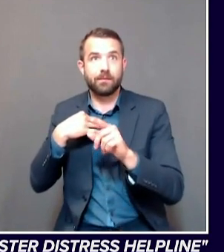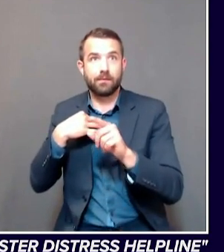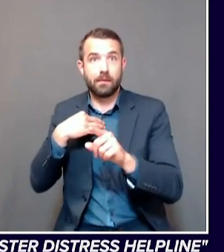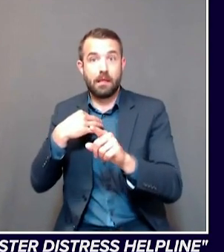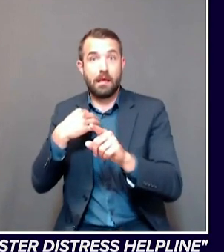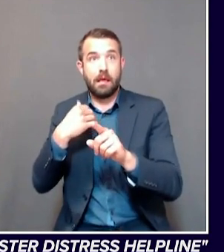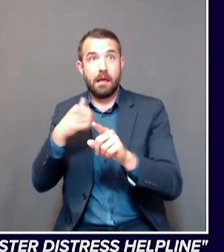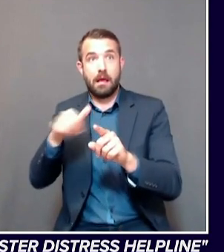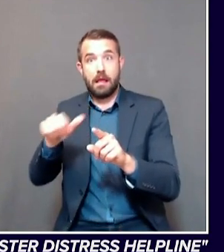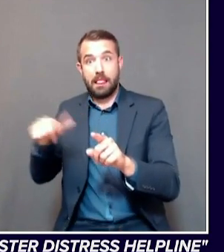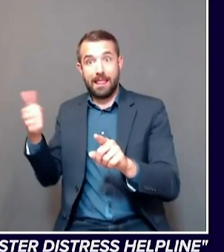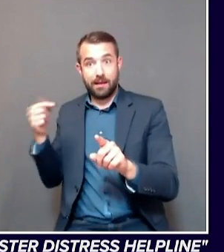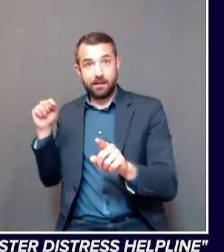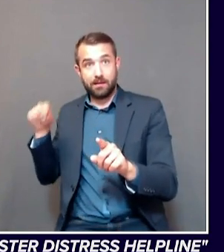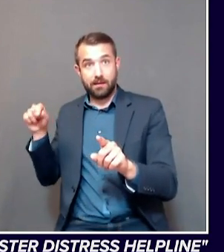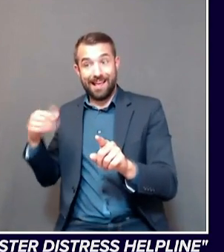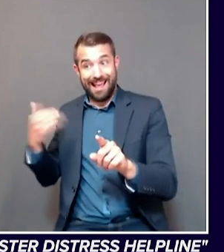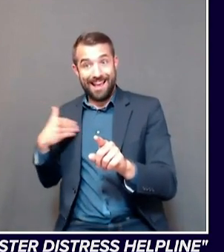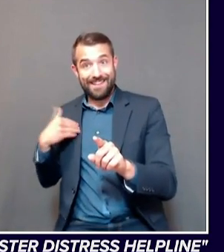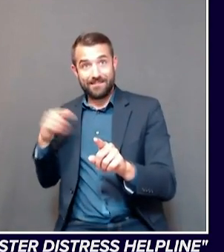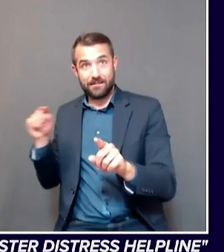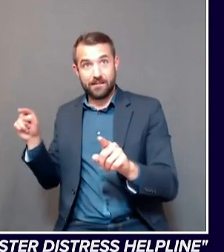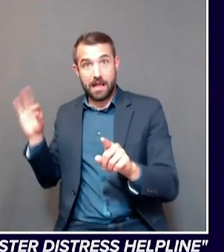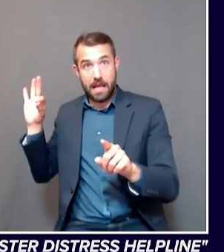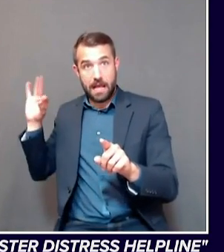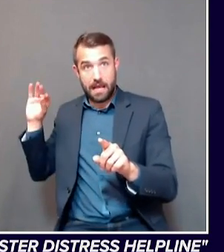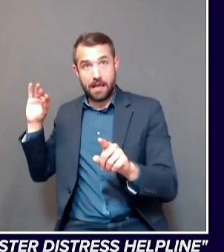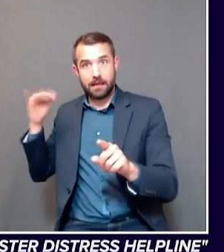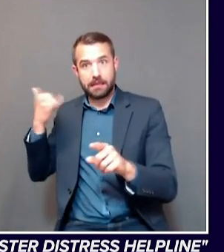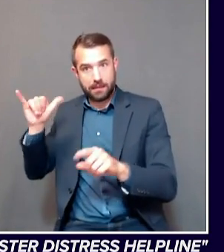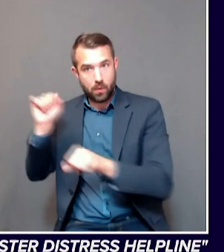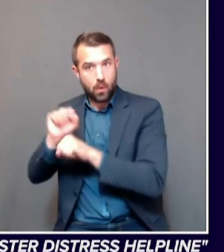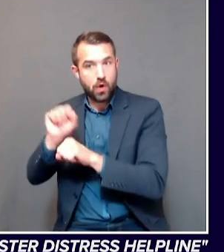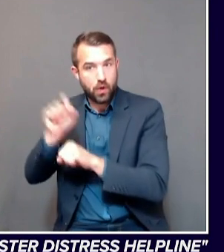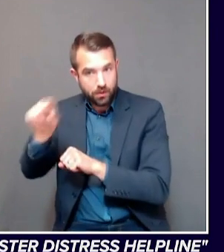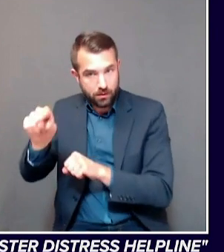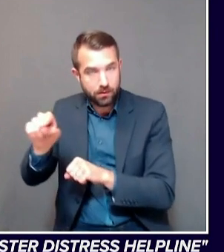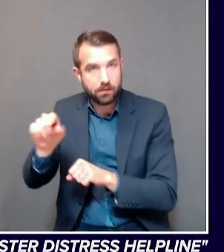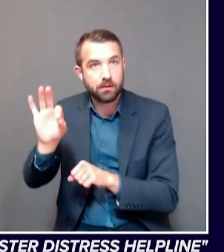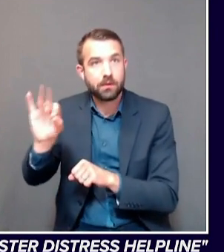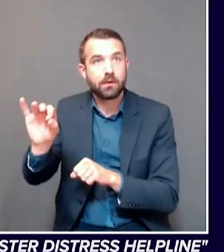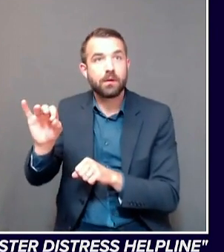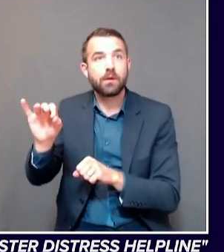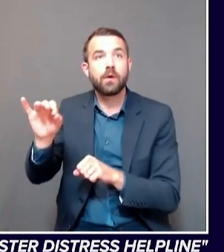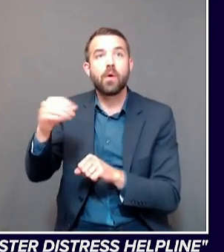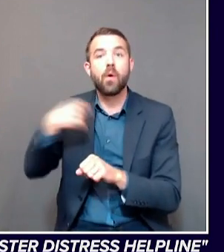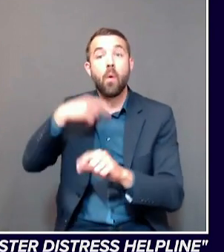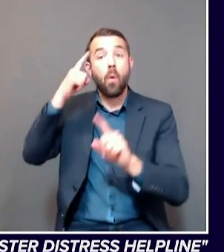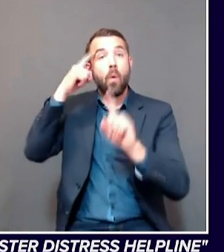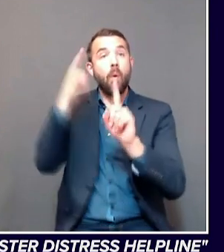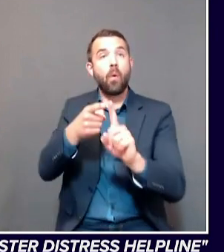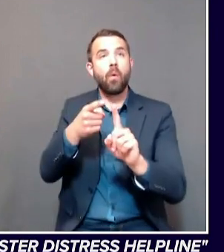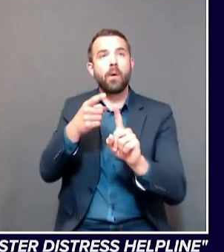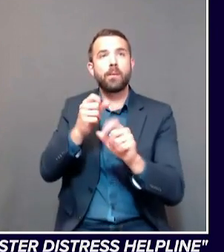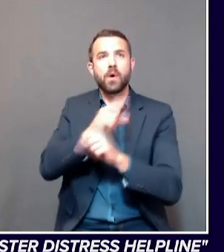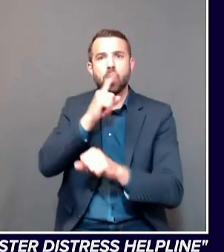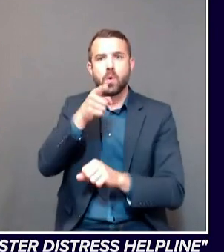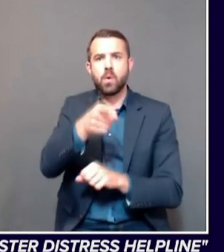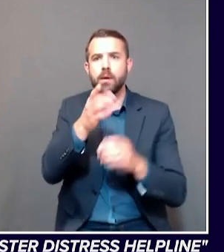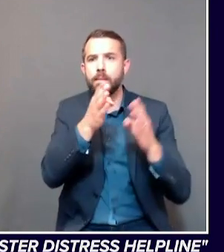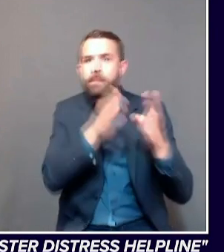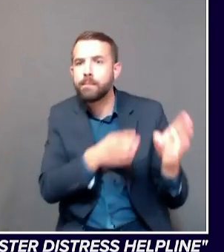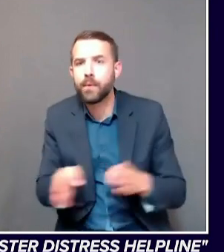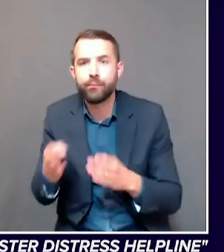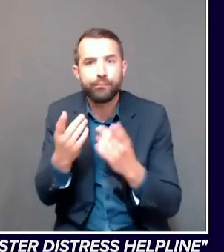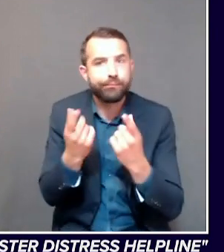work. We'd like to make sure that the facility that in particular has a plan in place for how they will backfill those